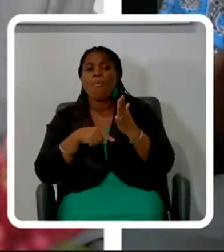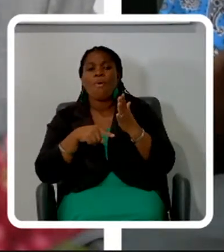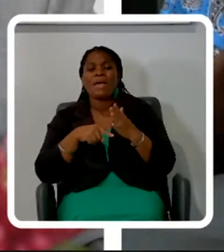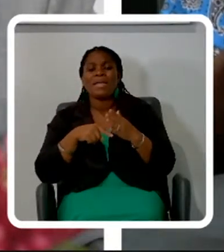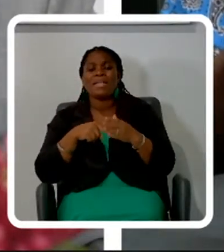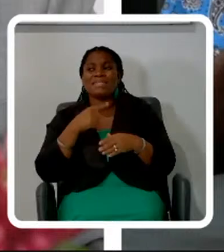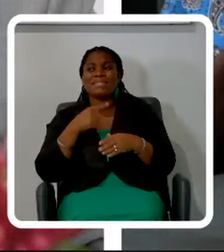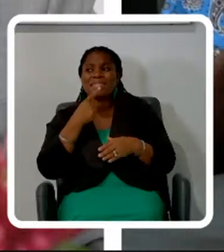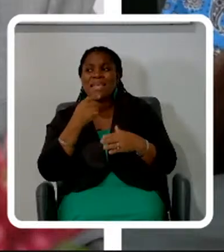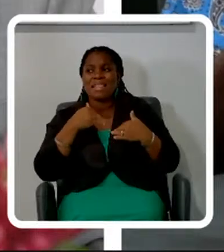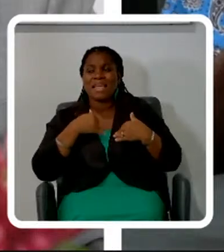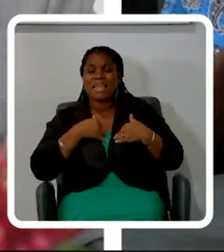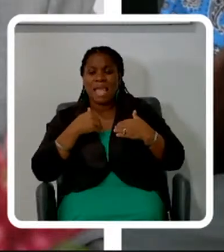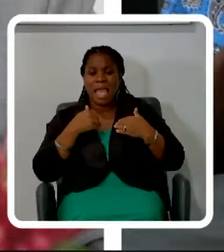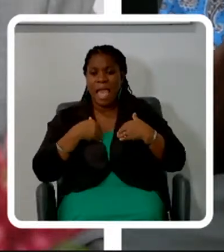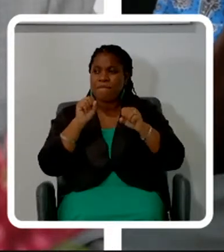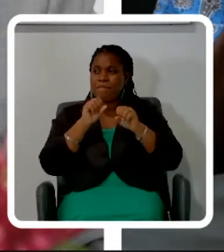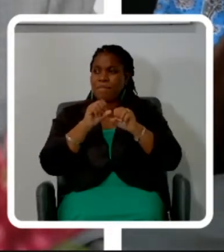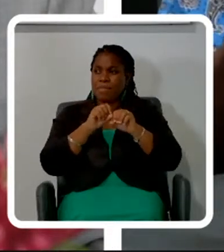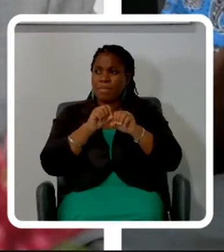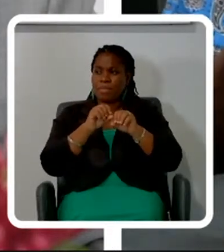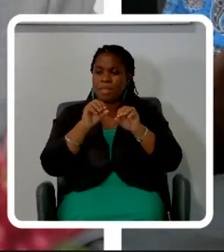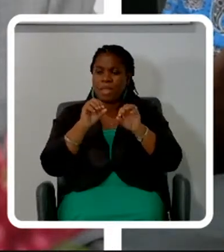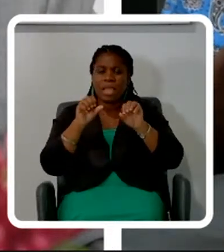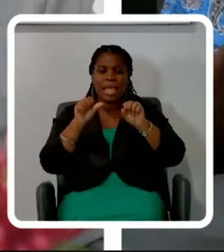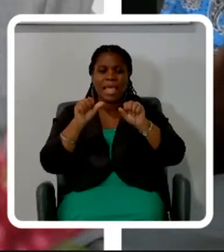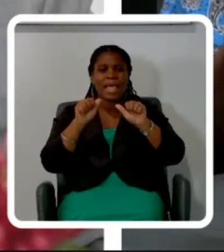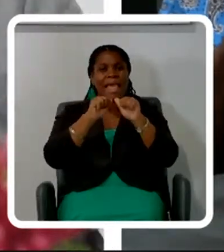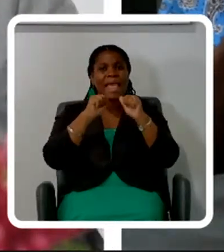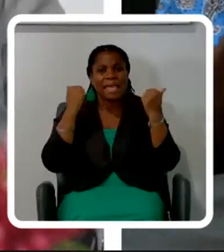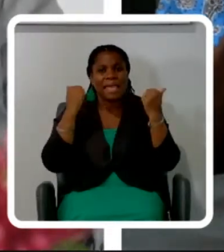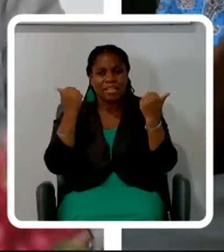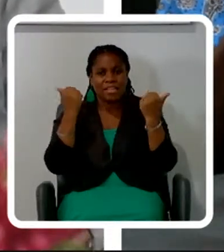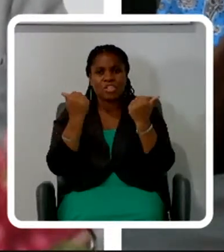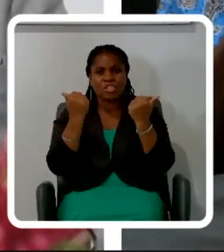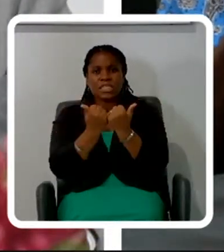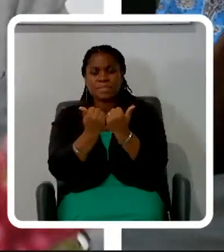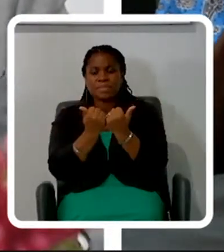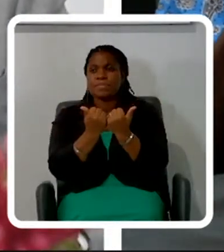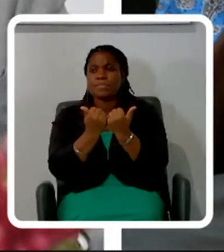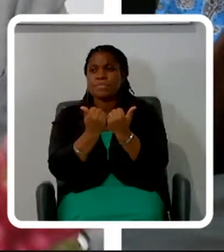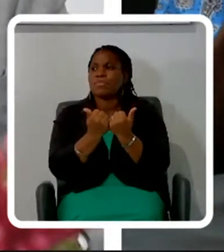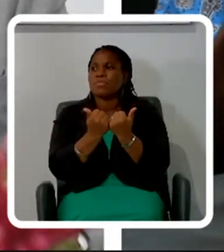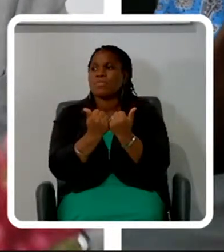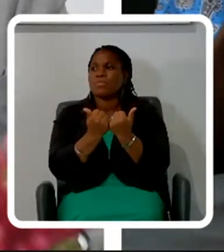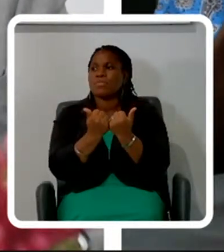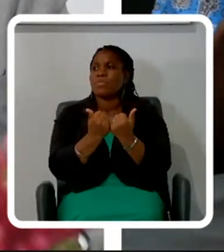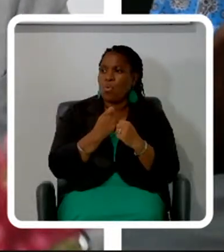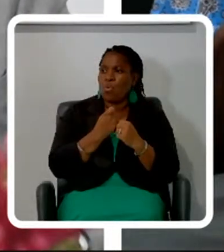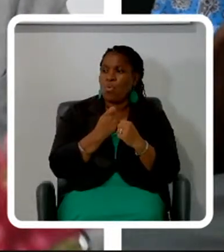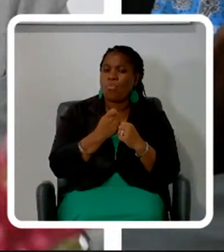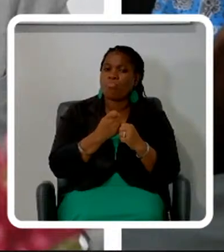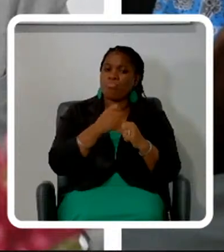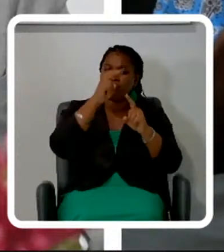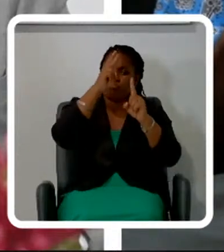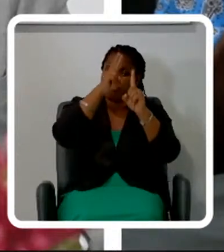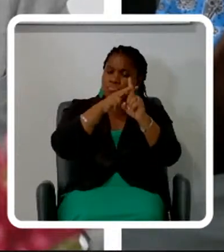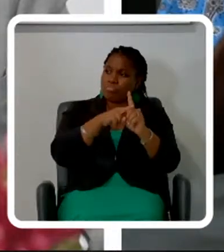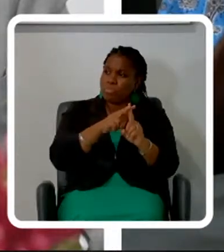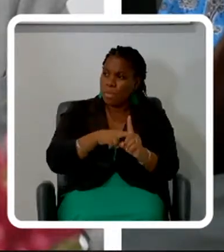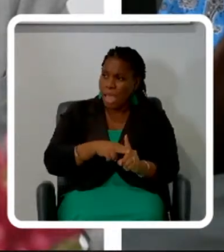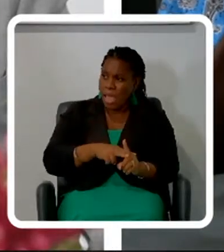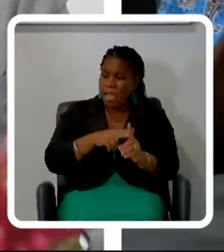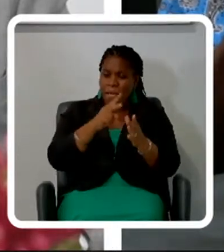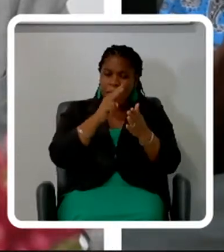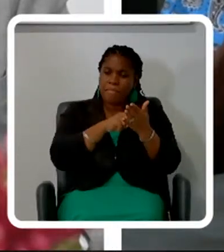are agents who are processing applications for through our citizenship by investment